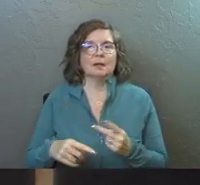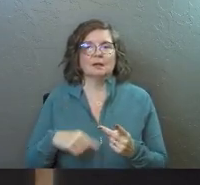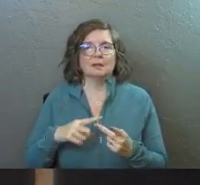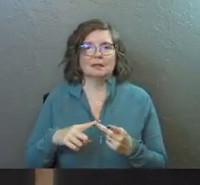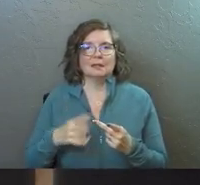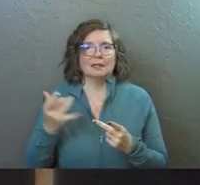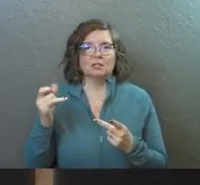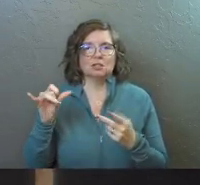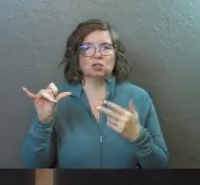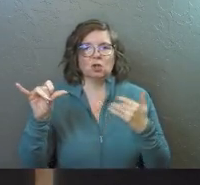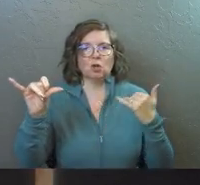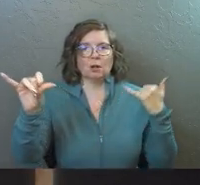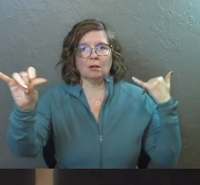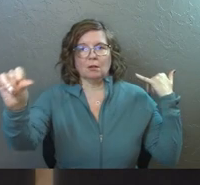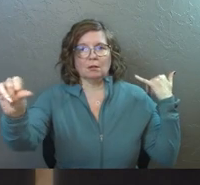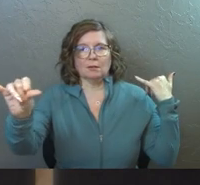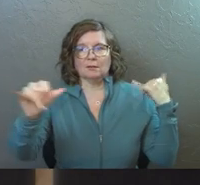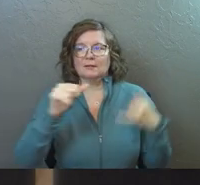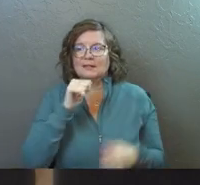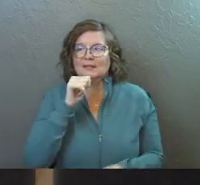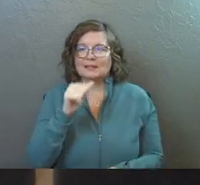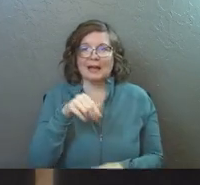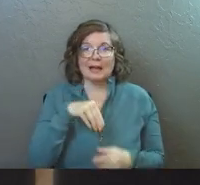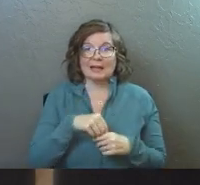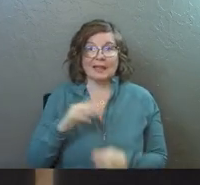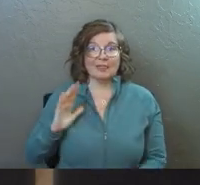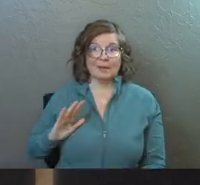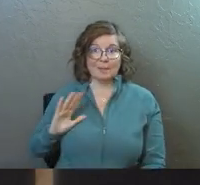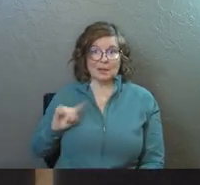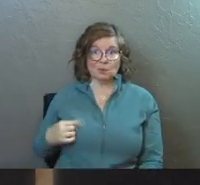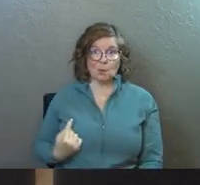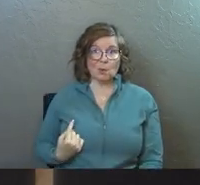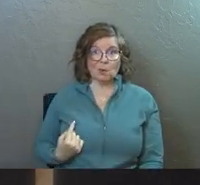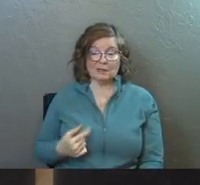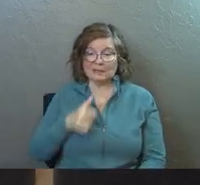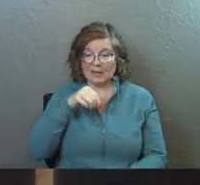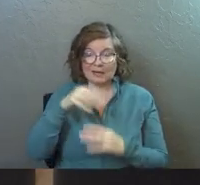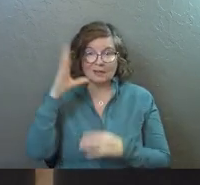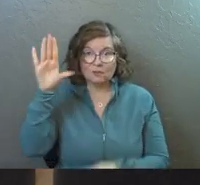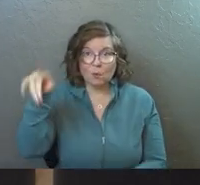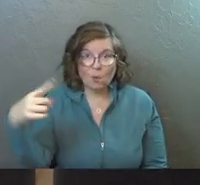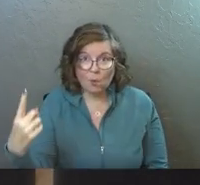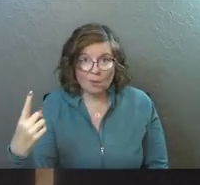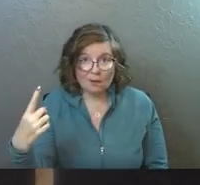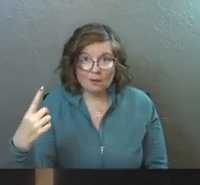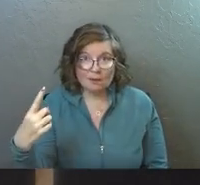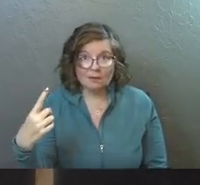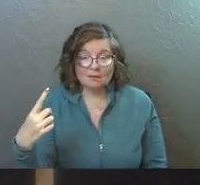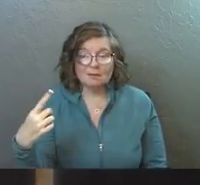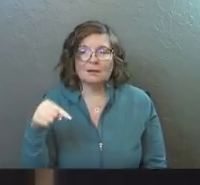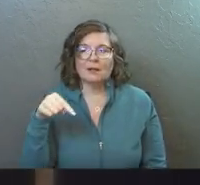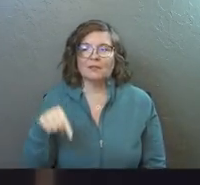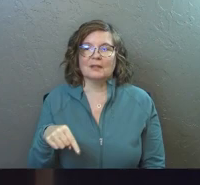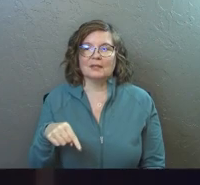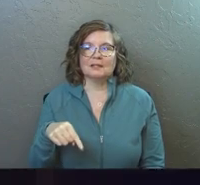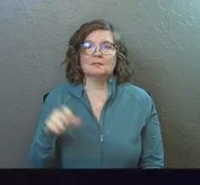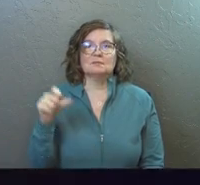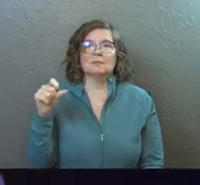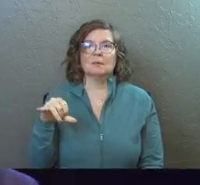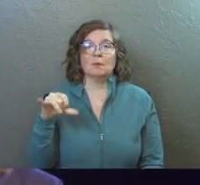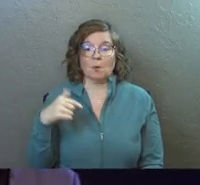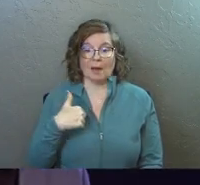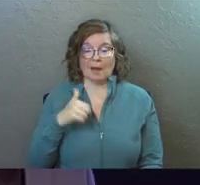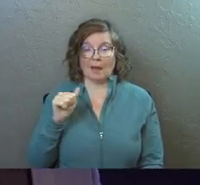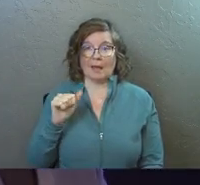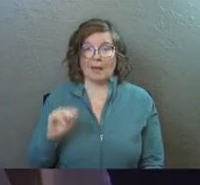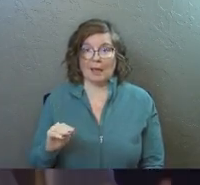is eternal. He is not in the past. He is not in the future. This is a nod when he says,